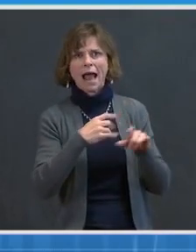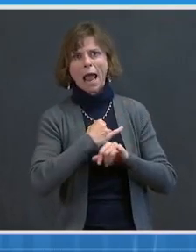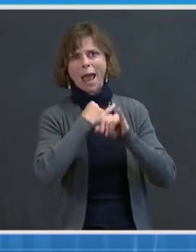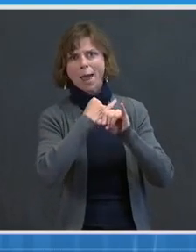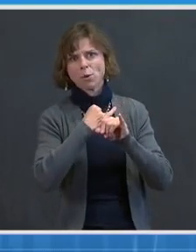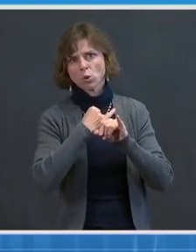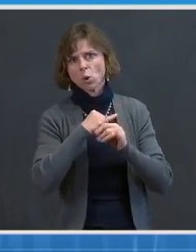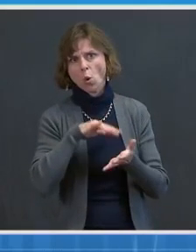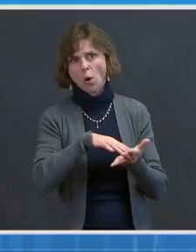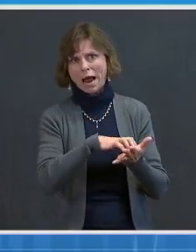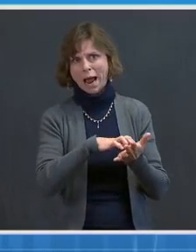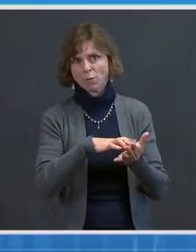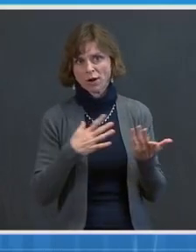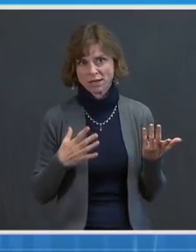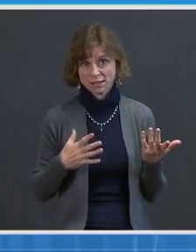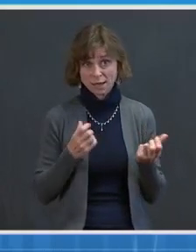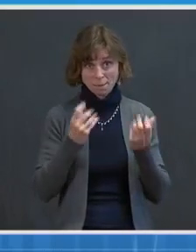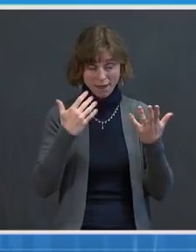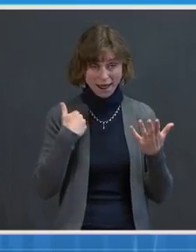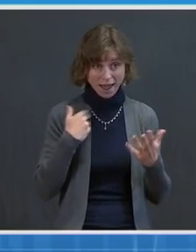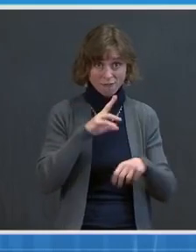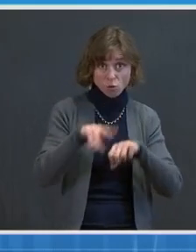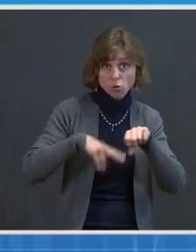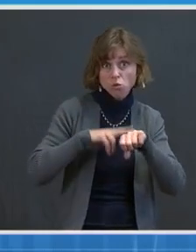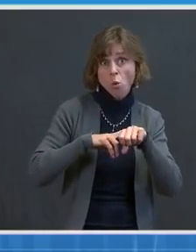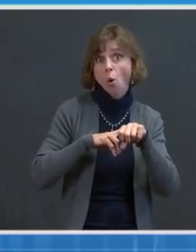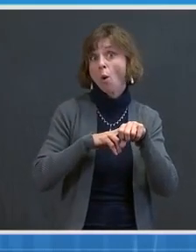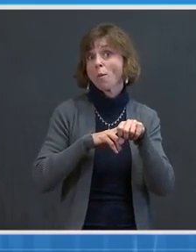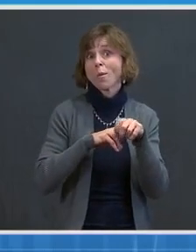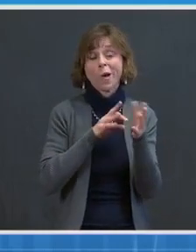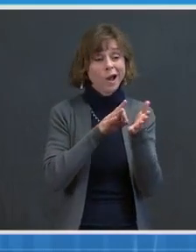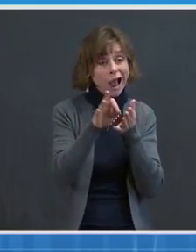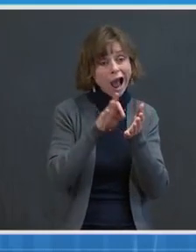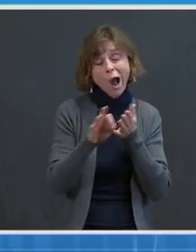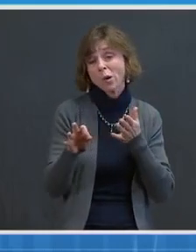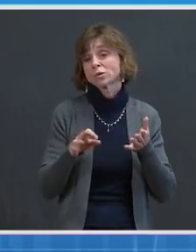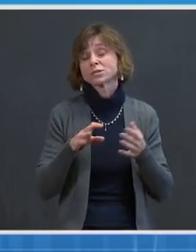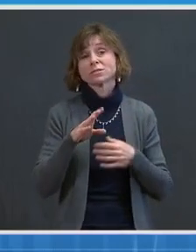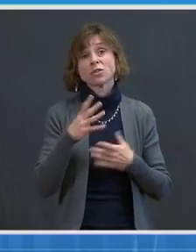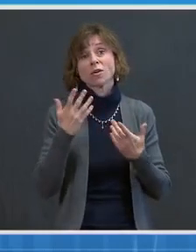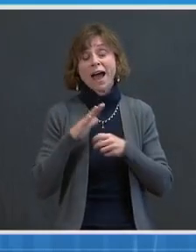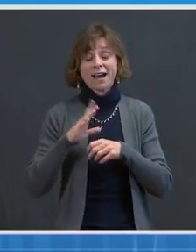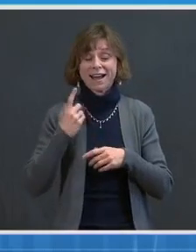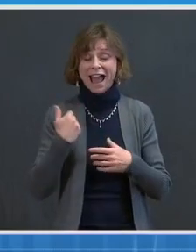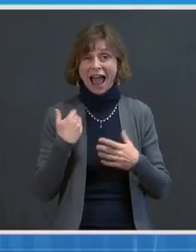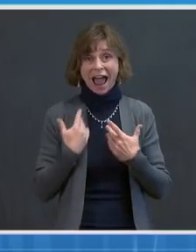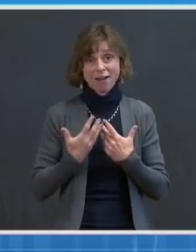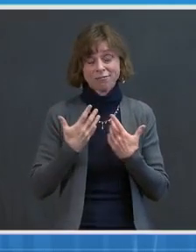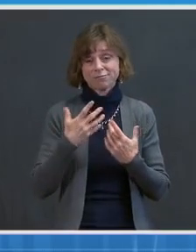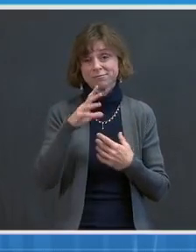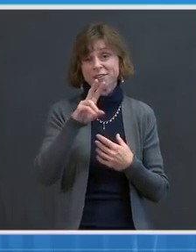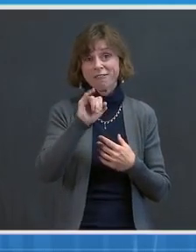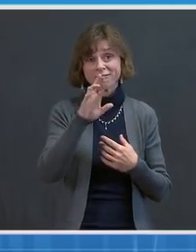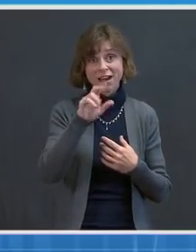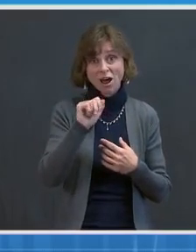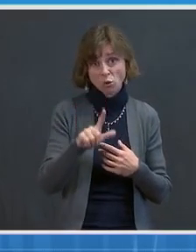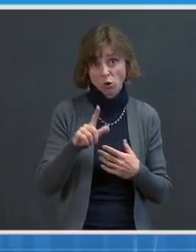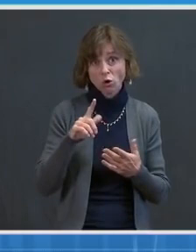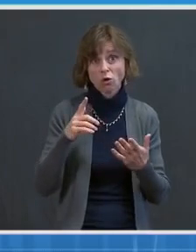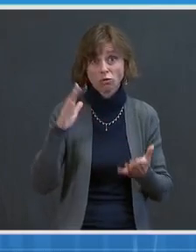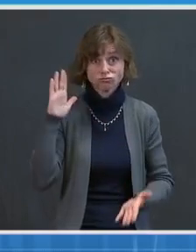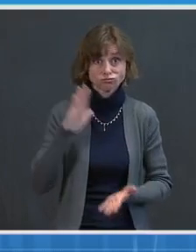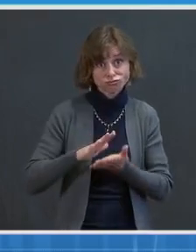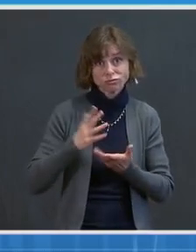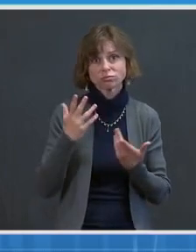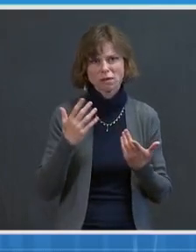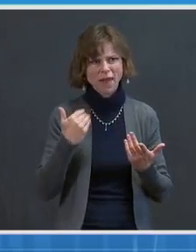who have normal CD4 counts, who have their viral loads suppressed by combination antiretroviral therapy, have relatively